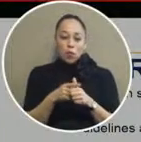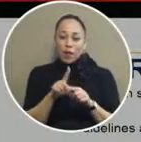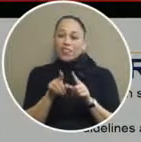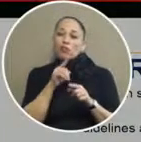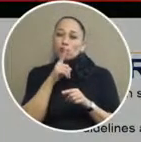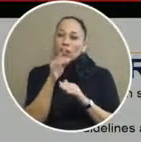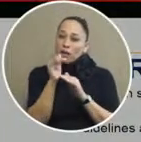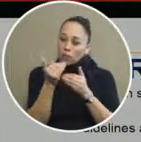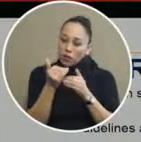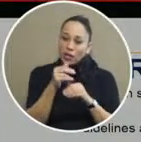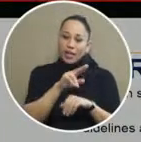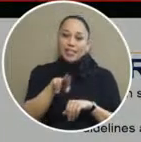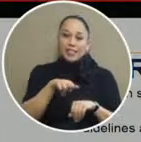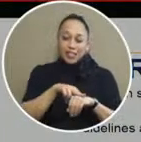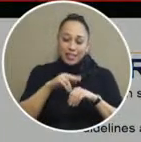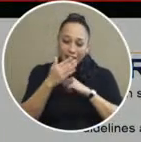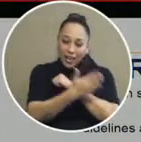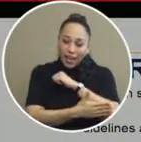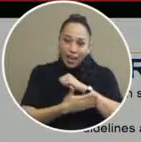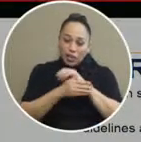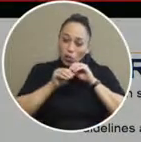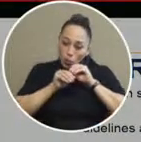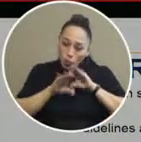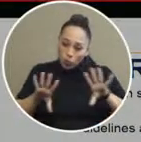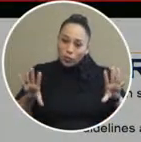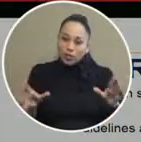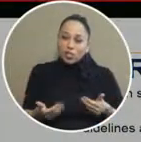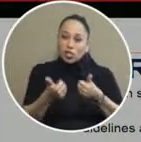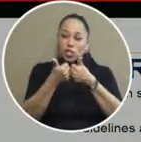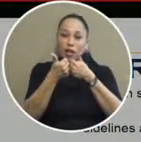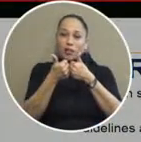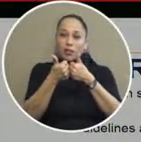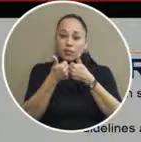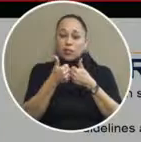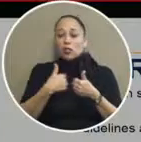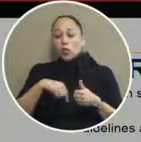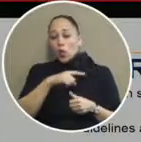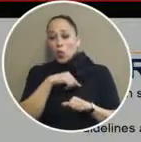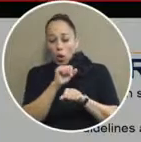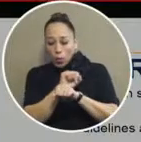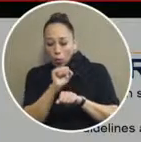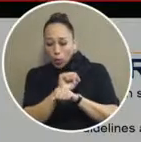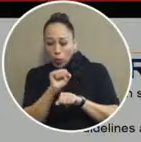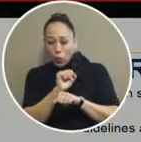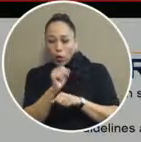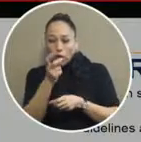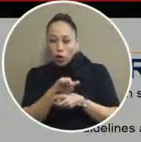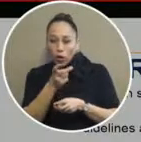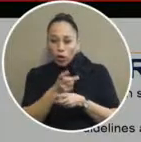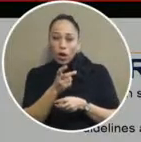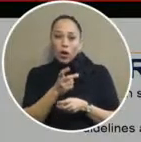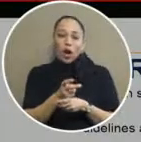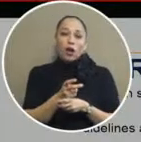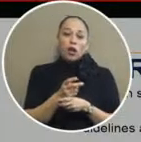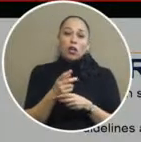limited. It was a nationwide challenge, and so we worked very, very hard and very, very diligently to ensure that our